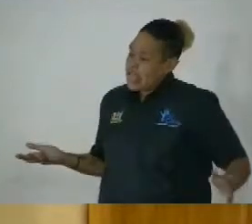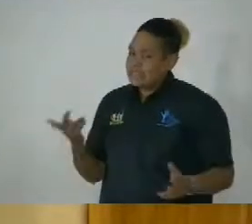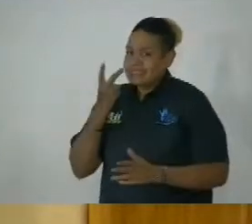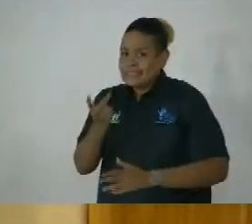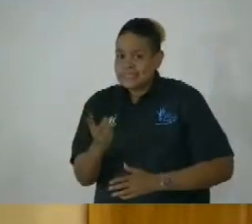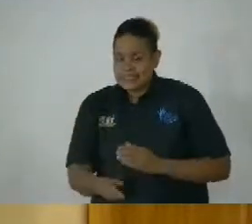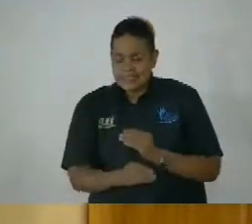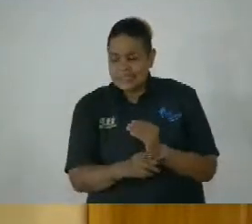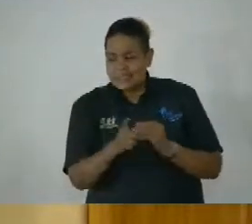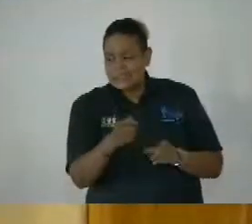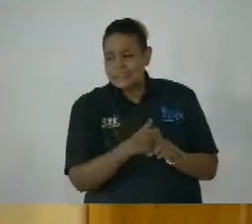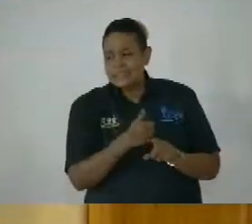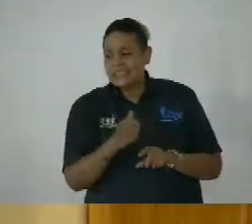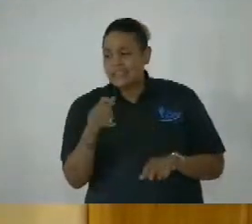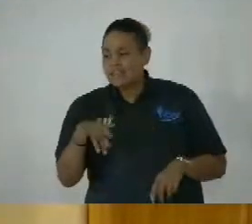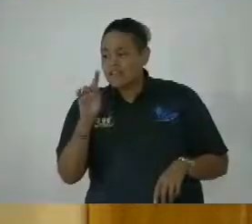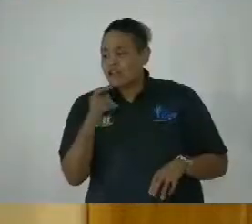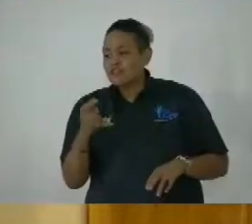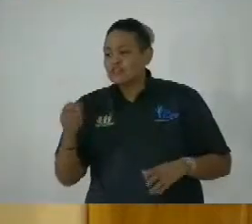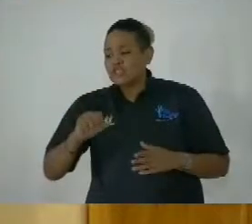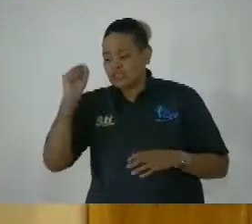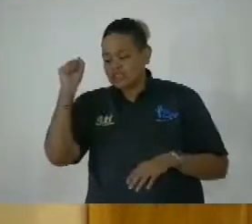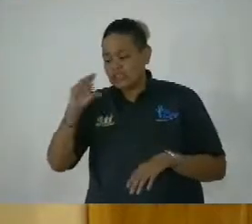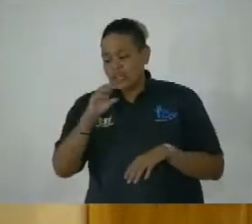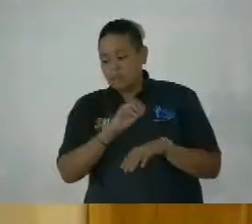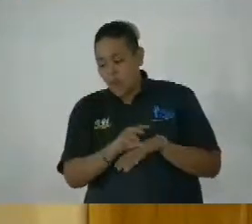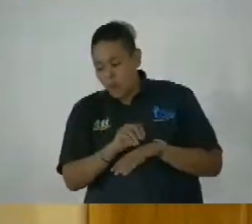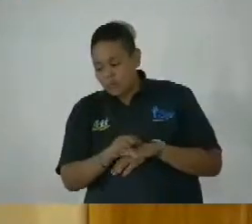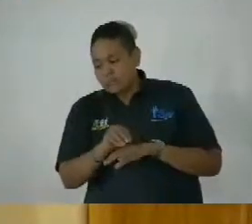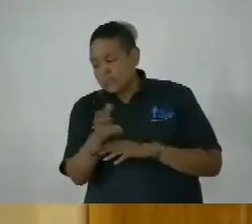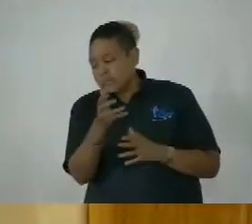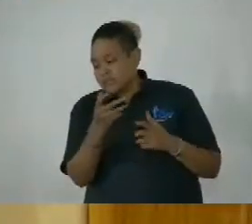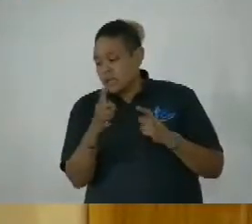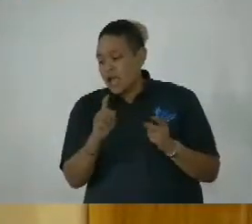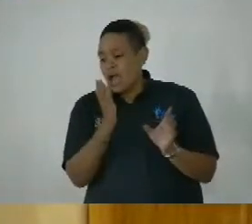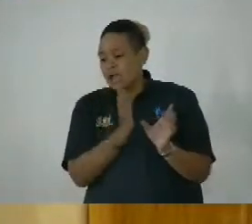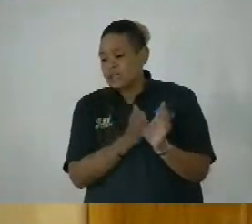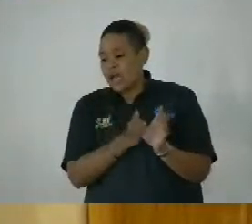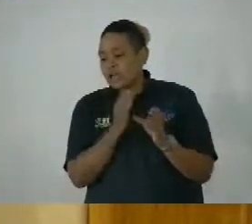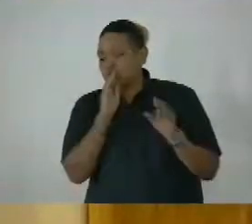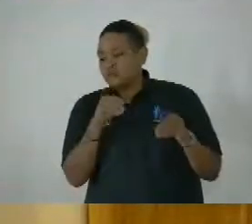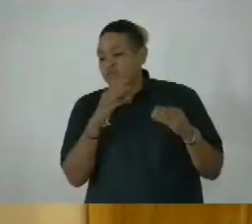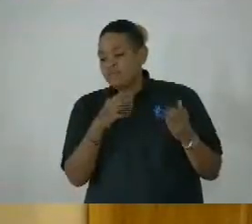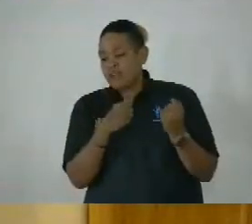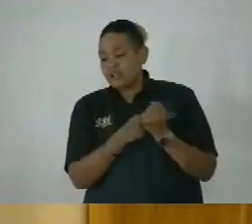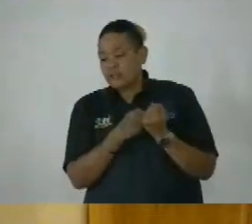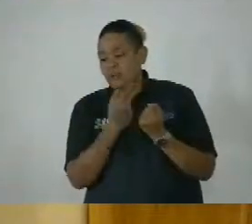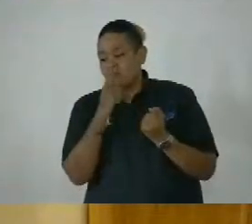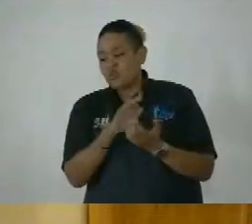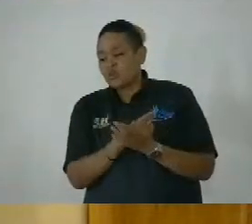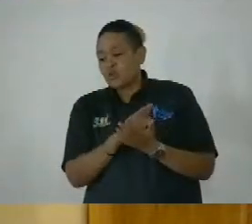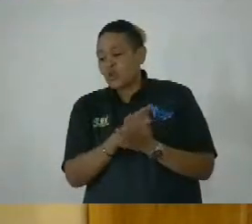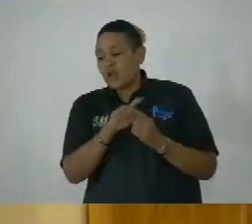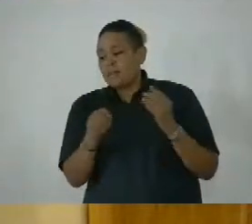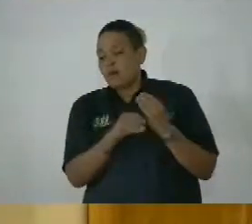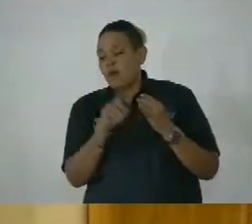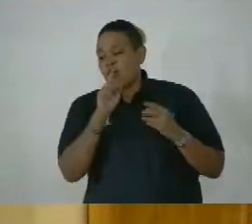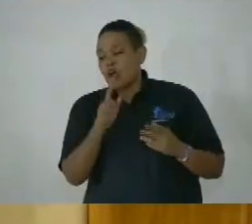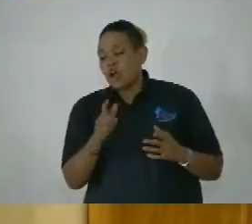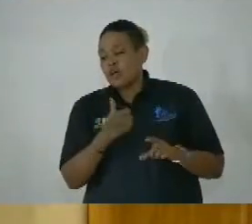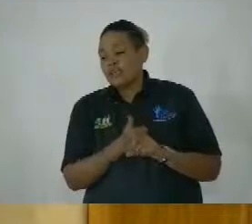I found the resource to send them to psychiatrists. Psychologists provide support for school, but the trauma